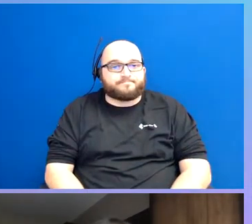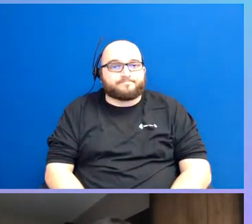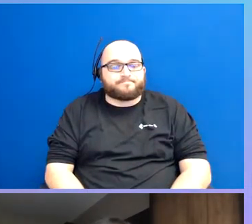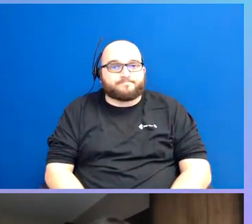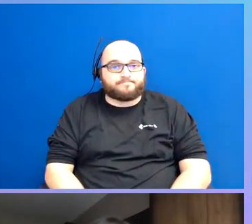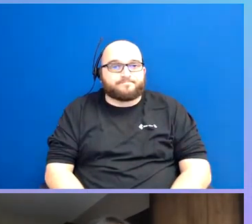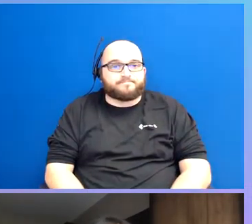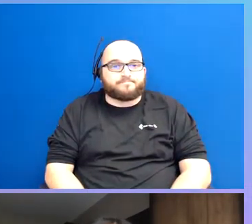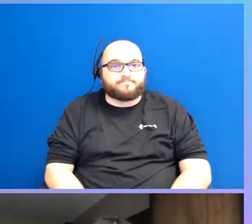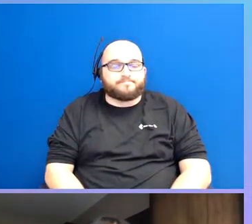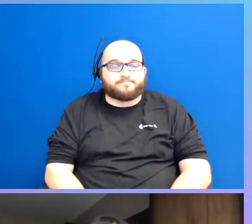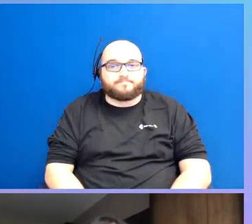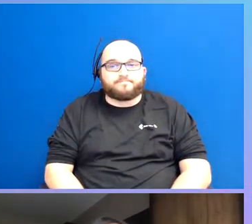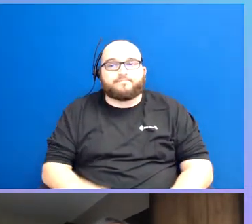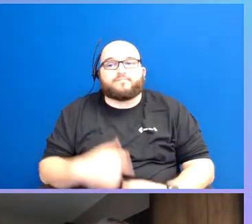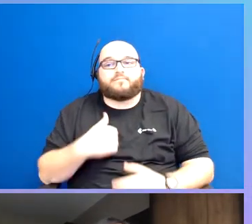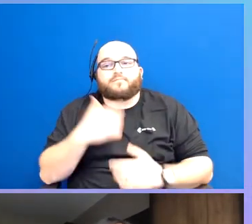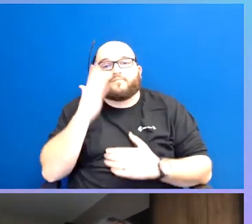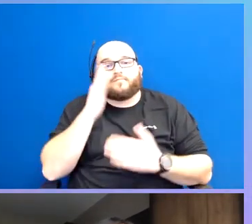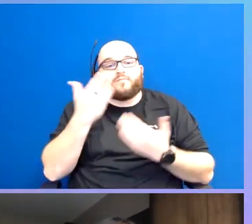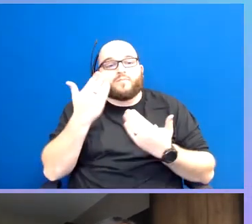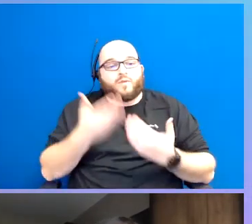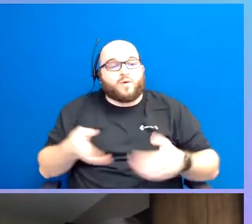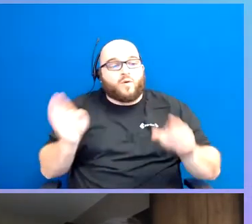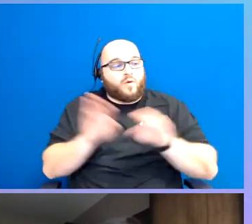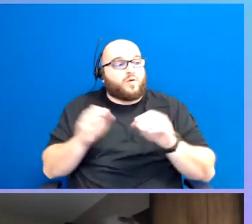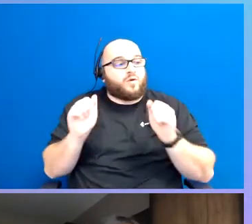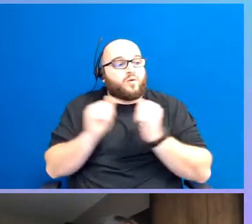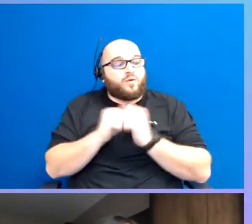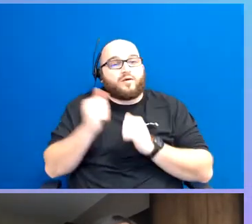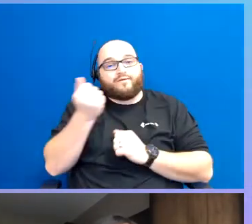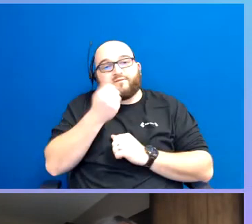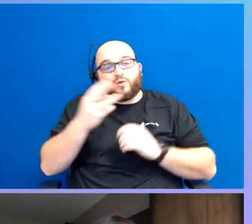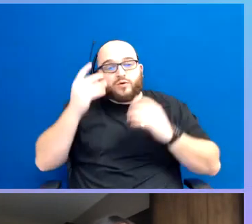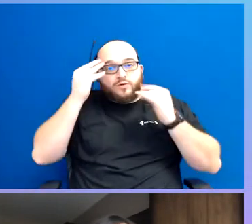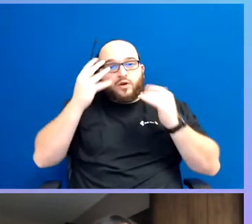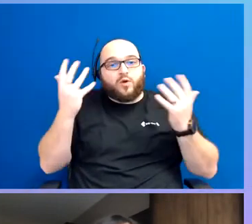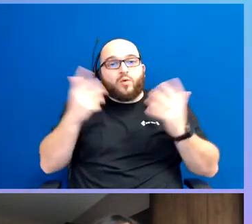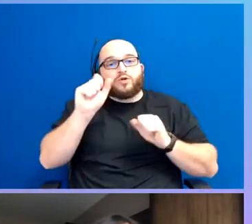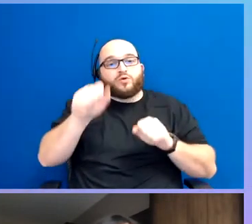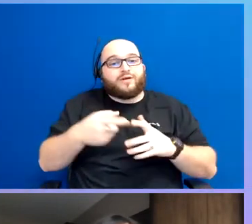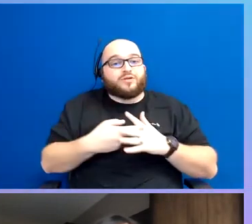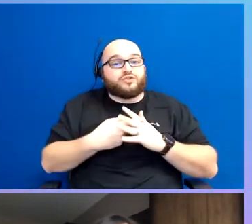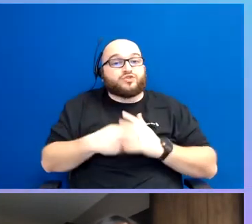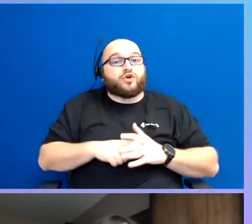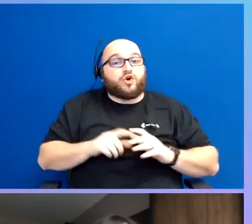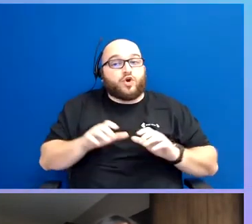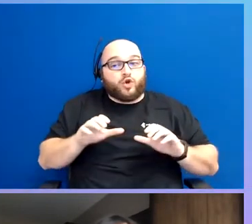All right, I'll close off today with a few thoughts on what you can start doing.